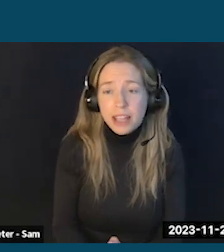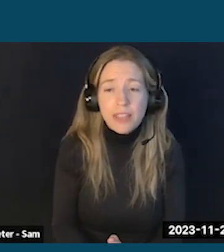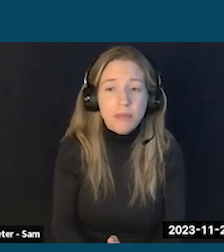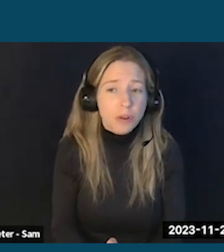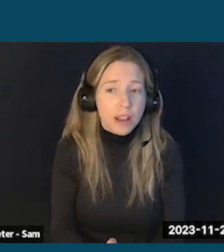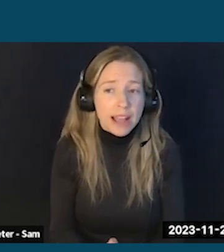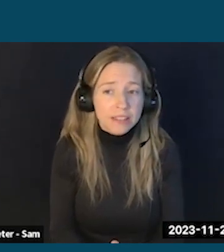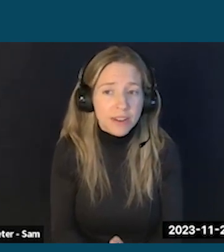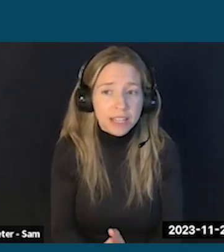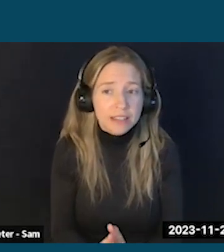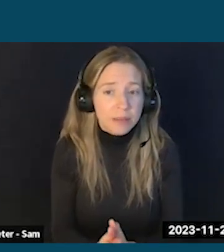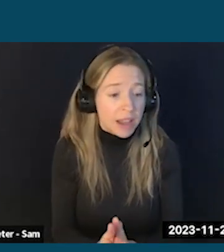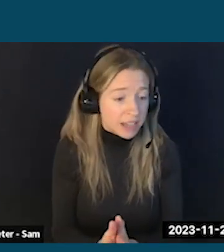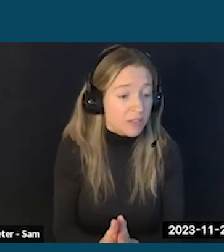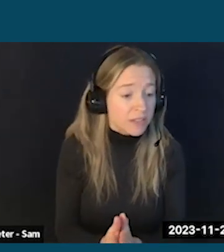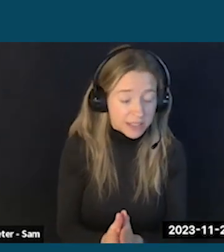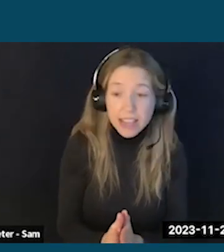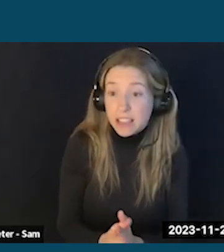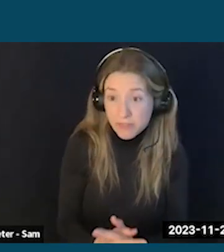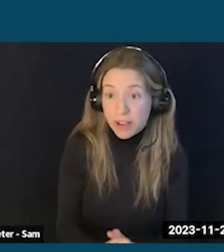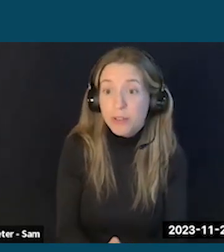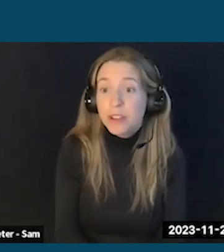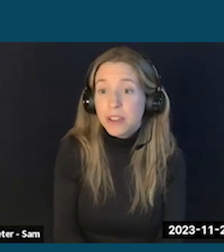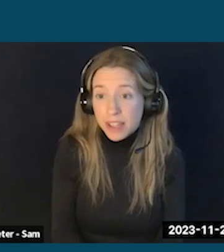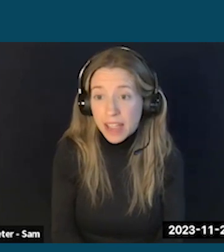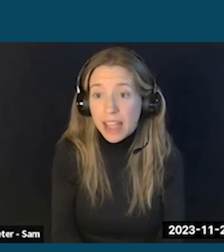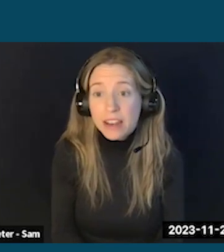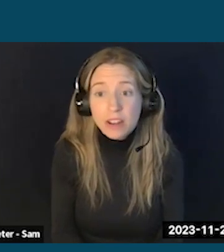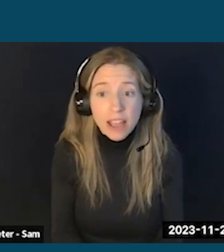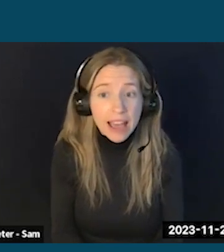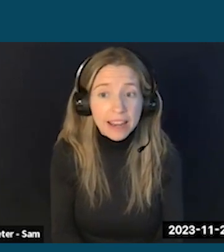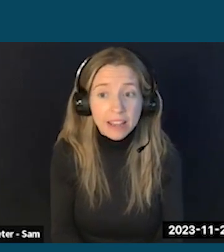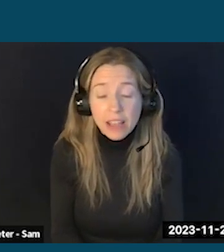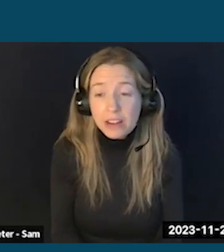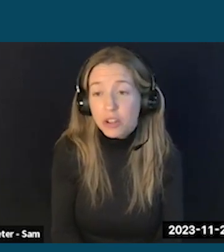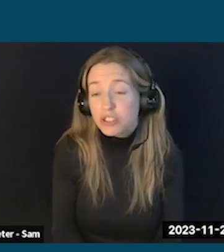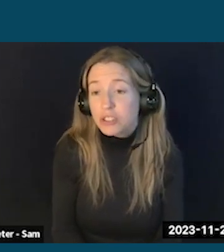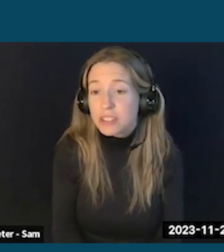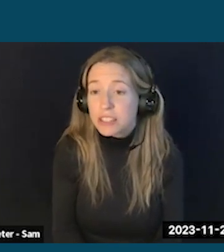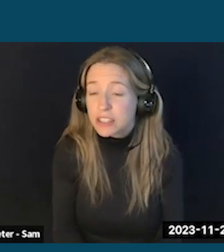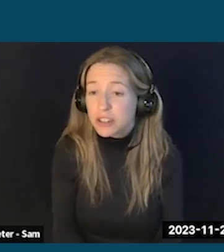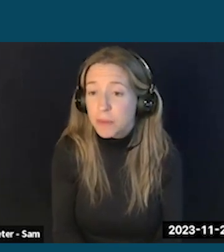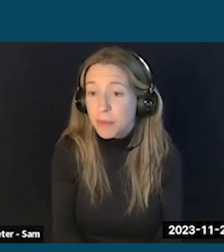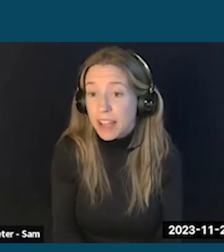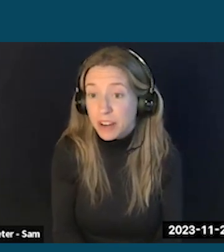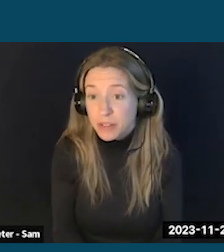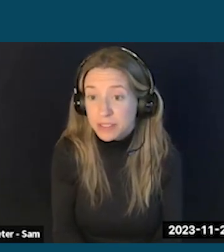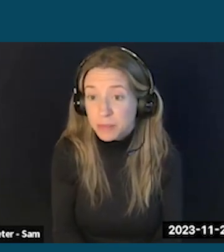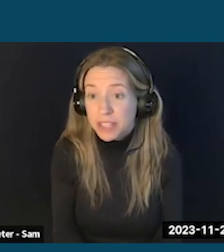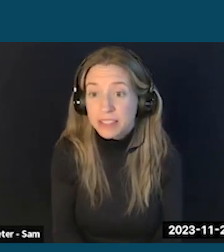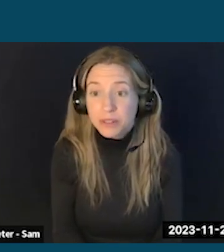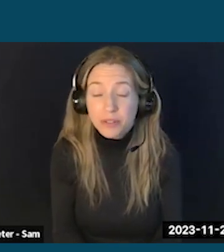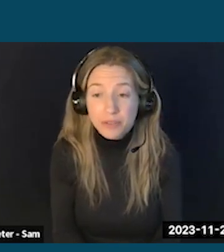wondering, and then we're asked if I needed some kind of psych eval and adding and to consider if maybe I had